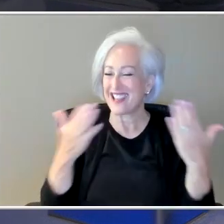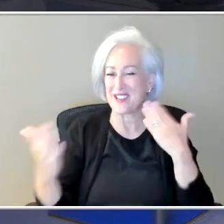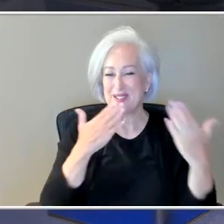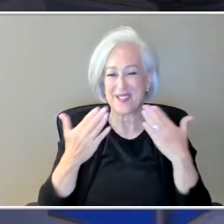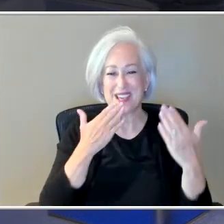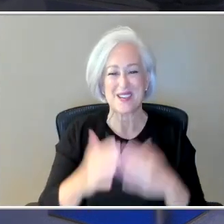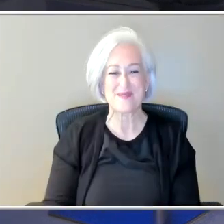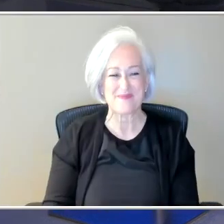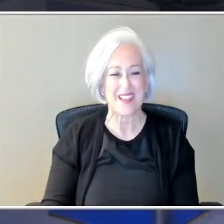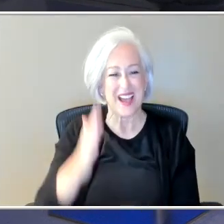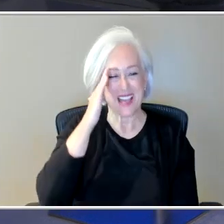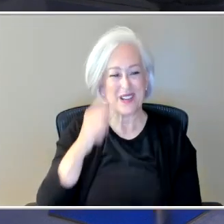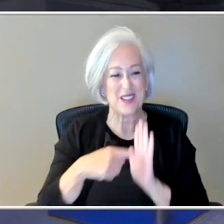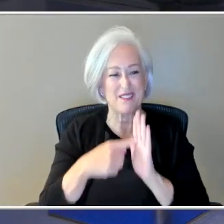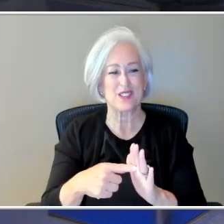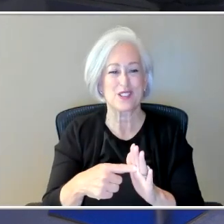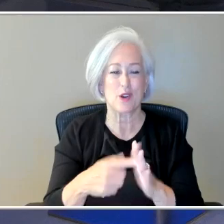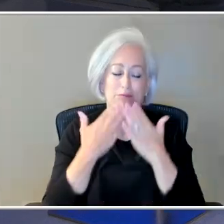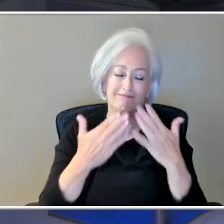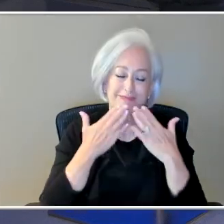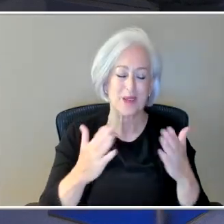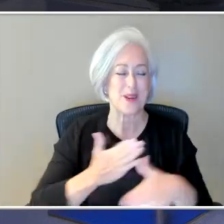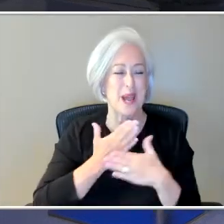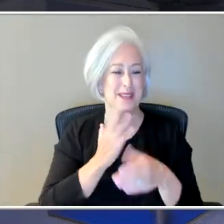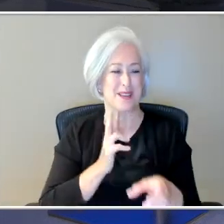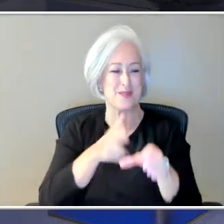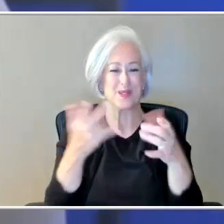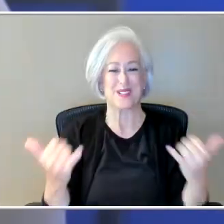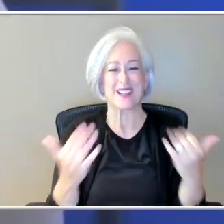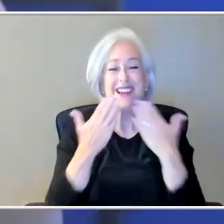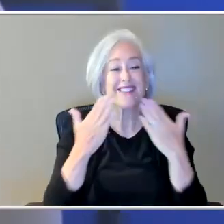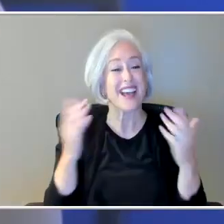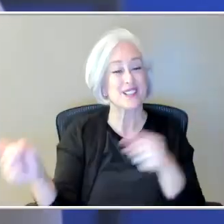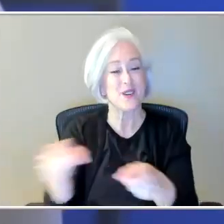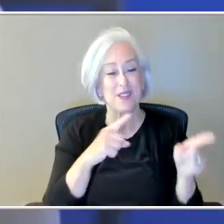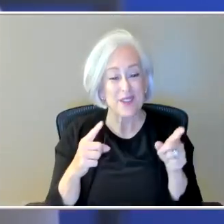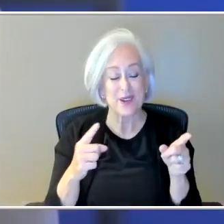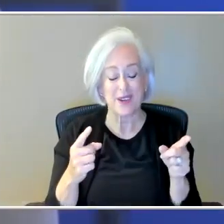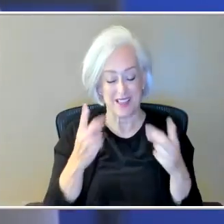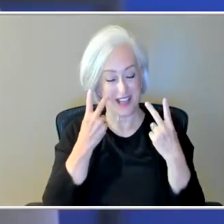you've shown your gratitude, and we're glad to have you with us. Thank you. Thanks to all of our guests. Thanks to our viewers for being with us